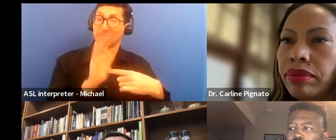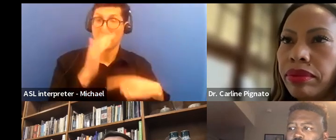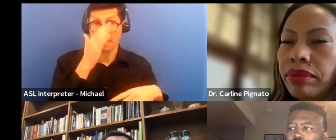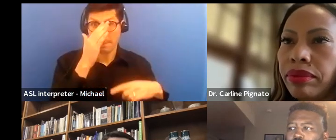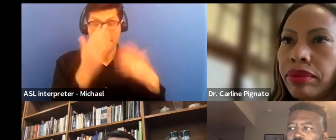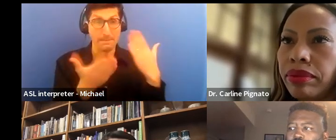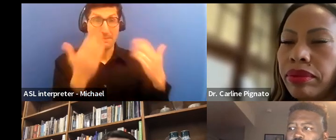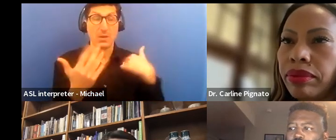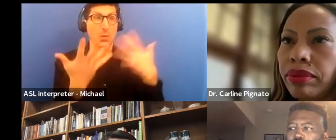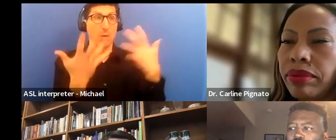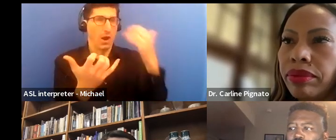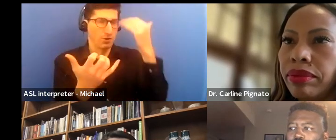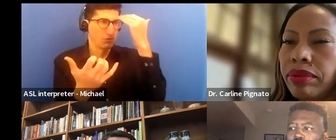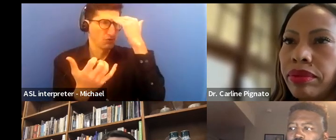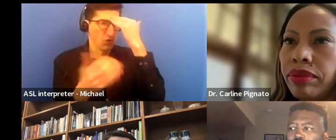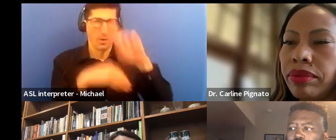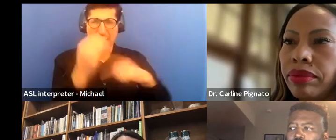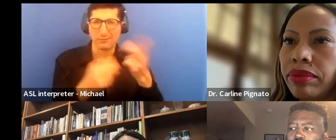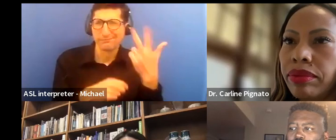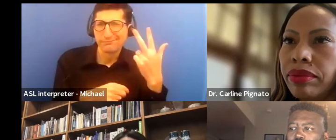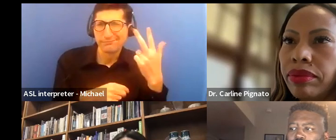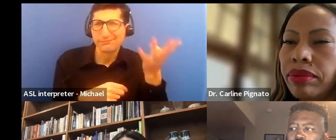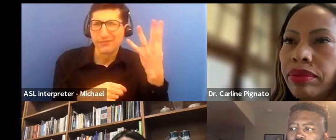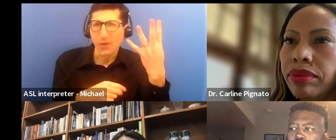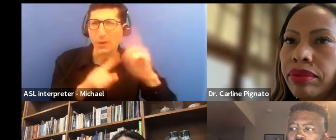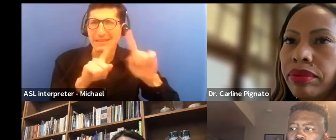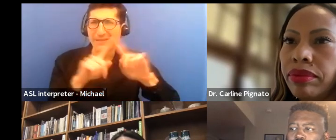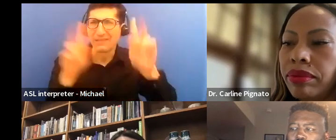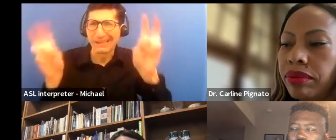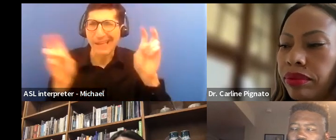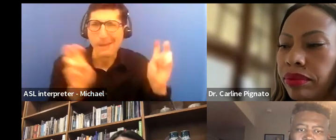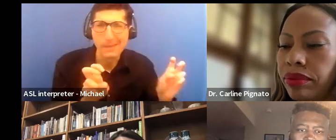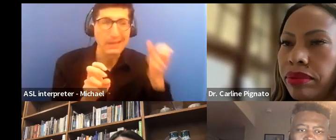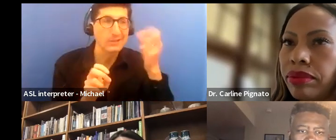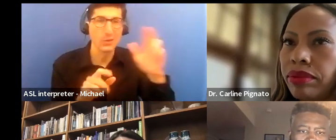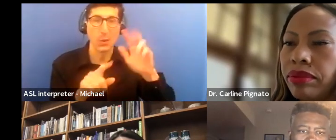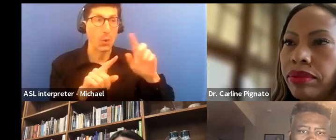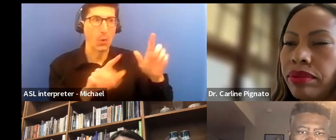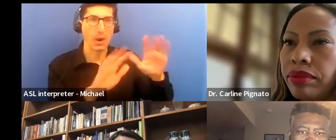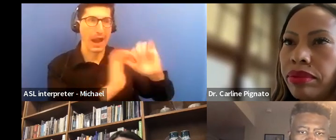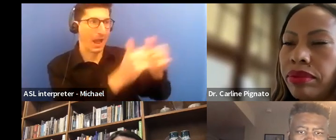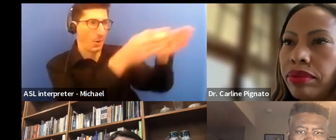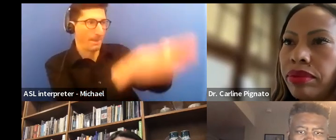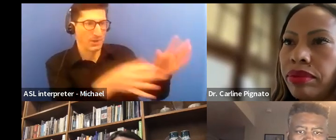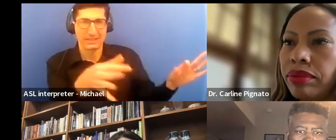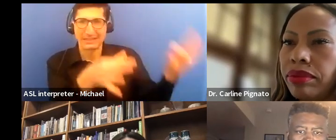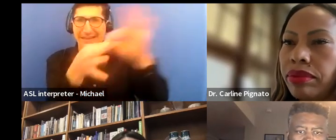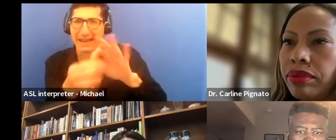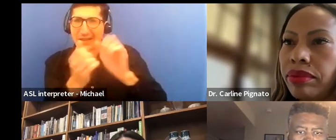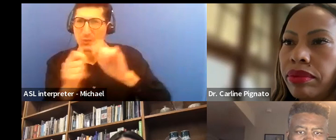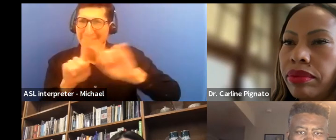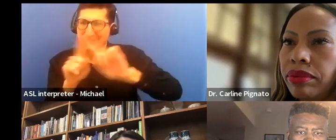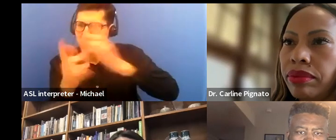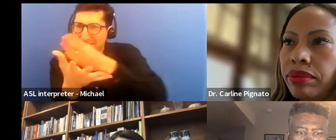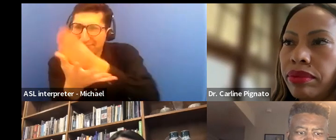in 3 or 4 different topics or 3 or 4 different engagements with community groups for the superintendent, that we